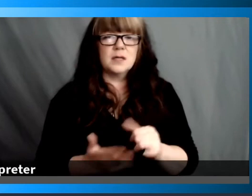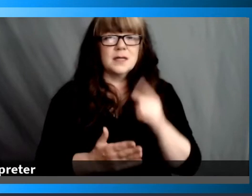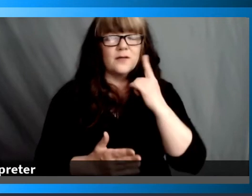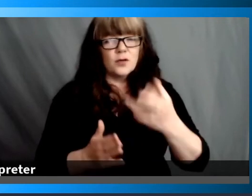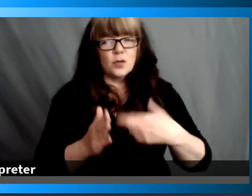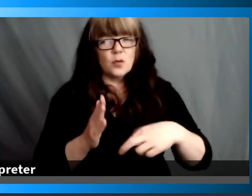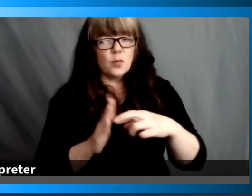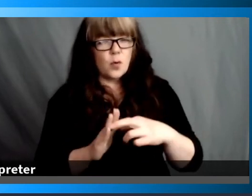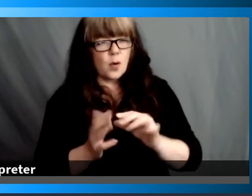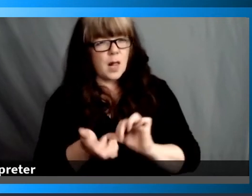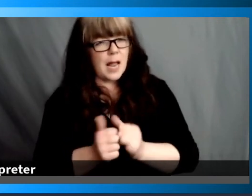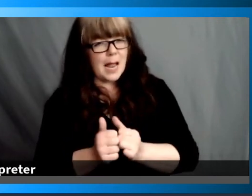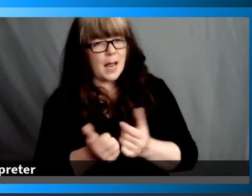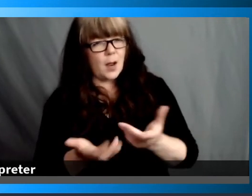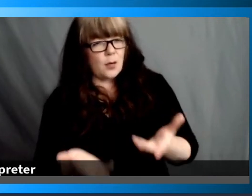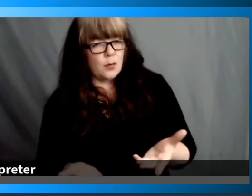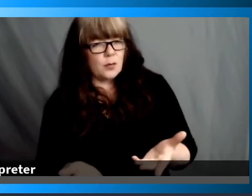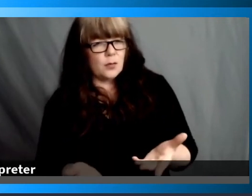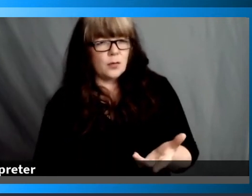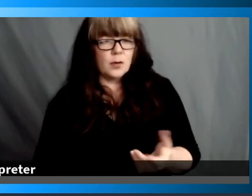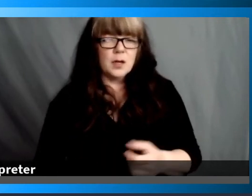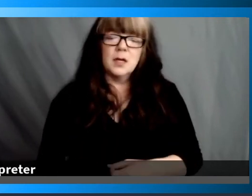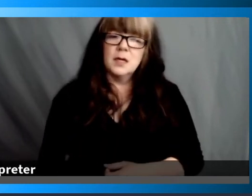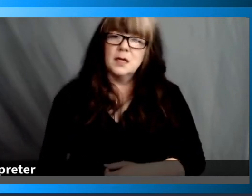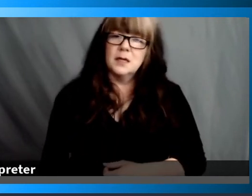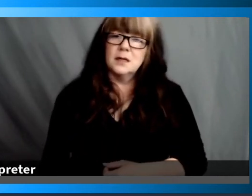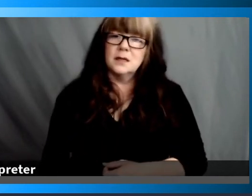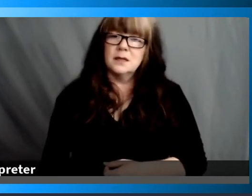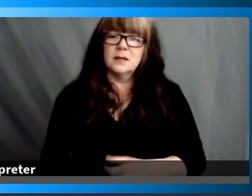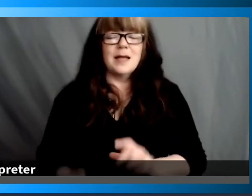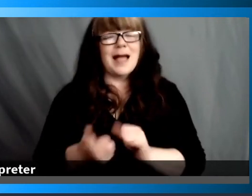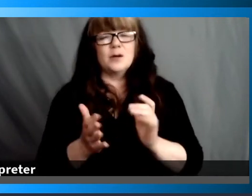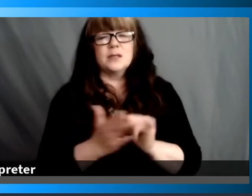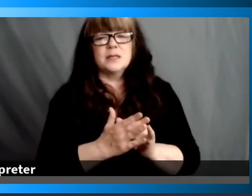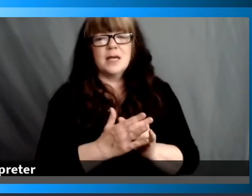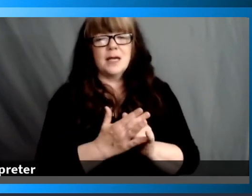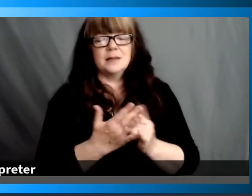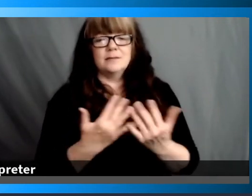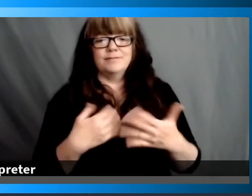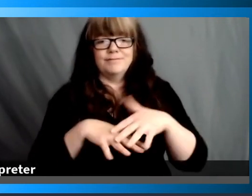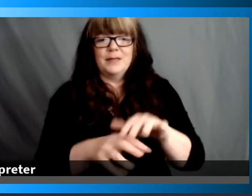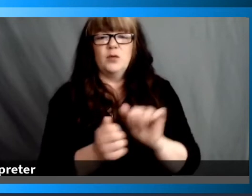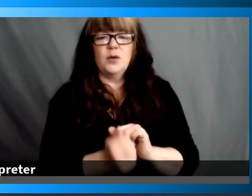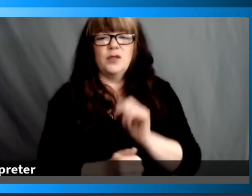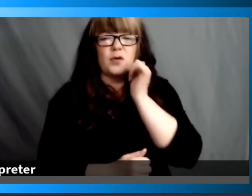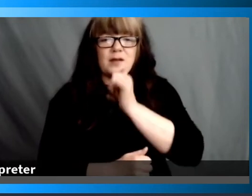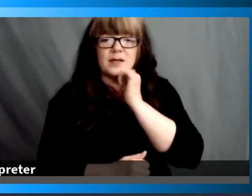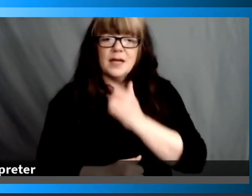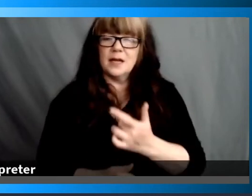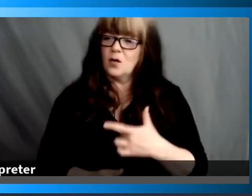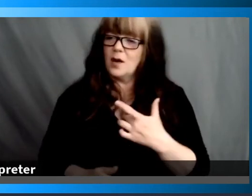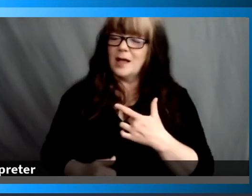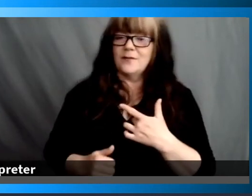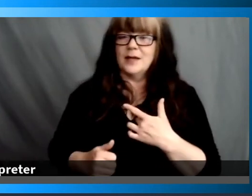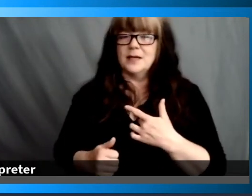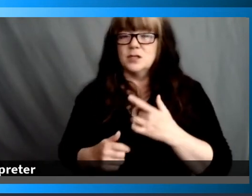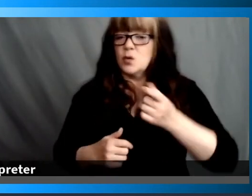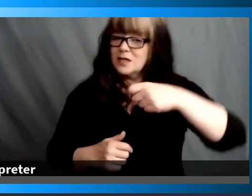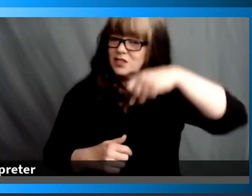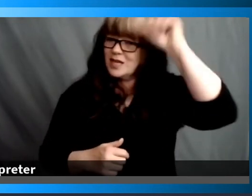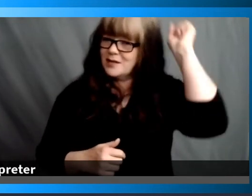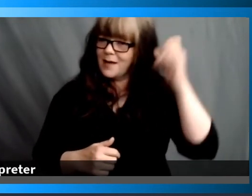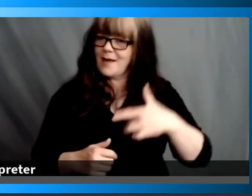Like, how do you, how do you lead into your everyday? Yeah, it definitely made me more confident when I shaved my head